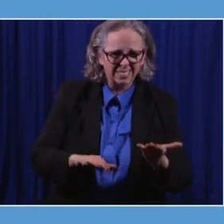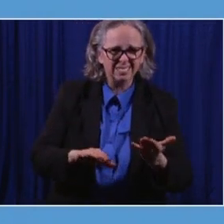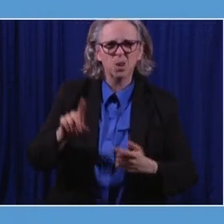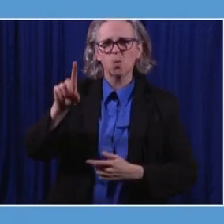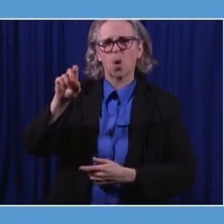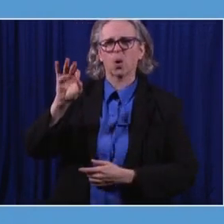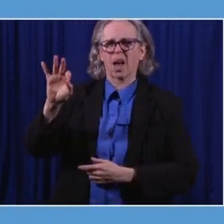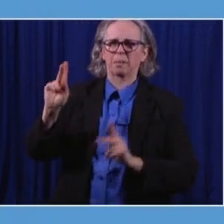since yesterday. In addition, we have